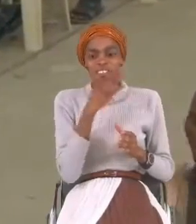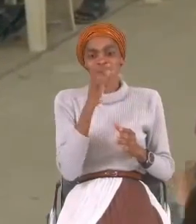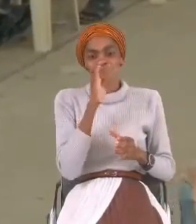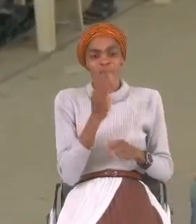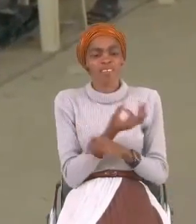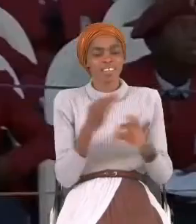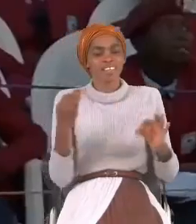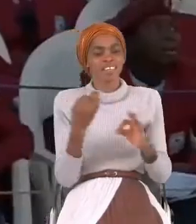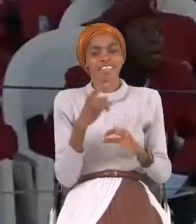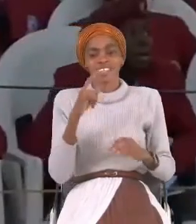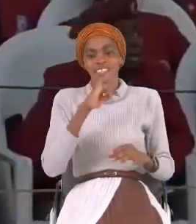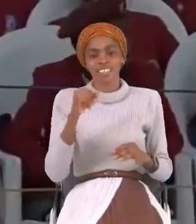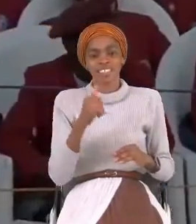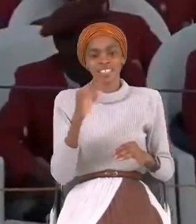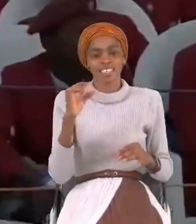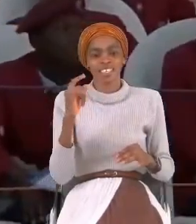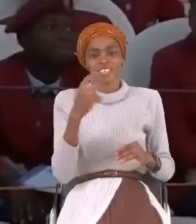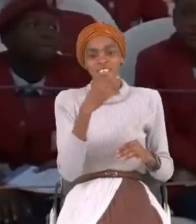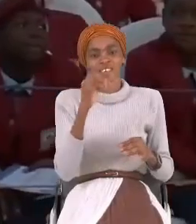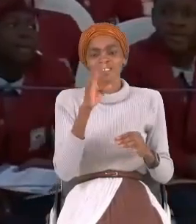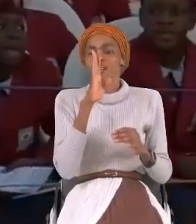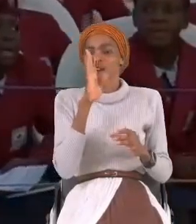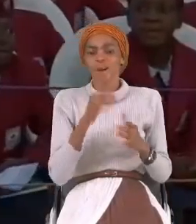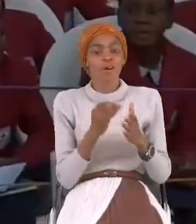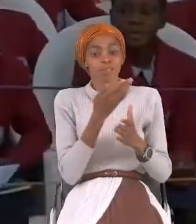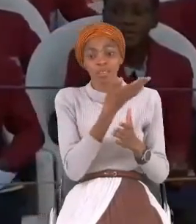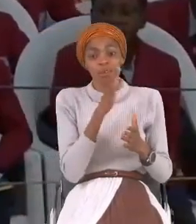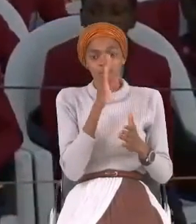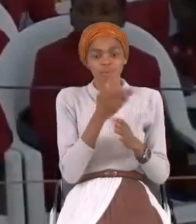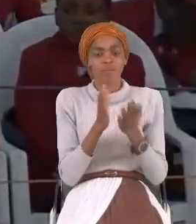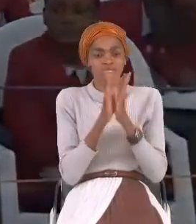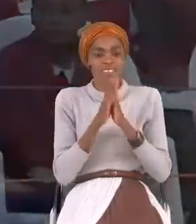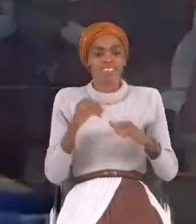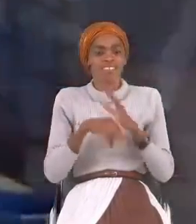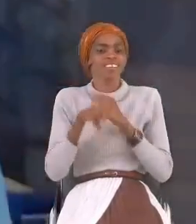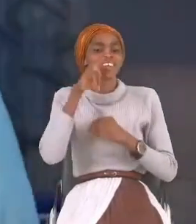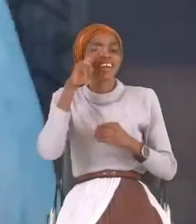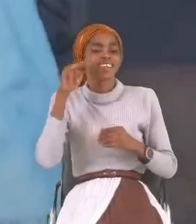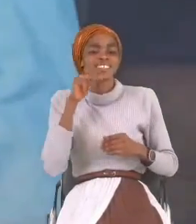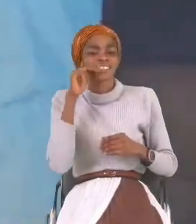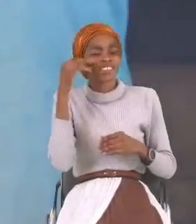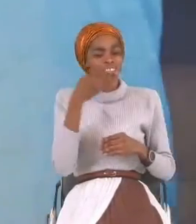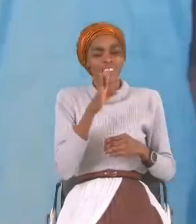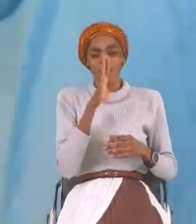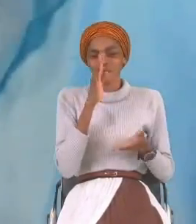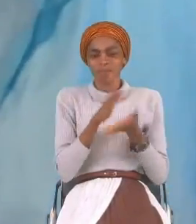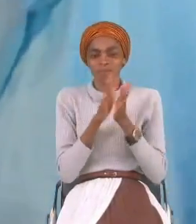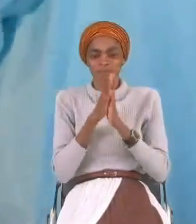be peace. In Nigeria, there will be peace. Thank you. God bless you all.